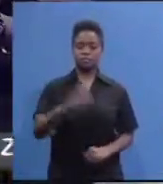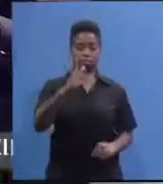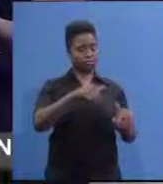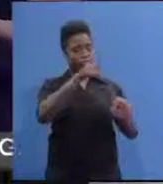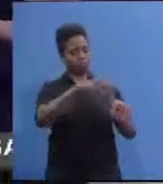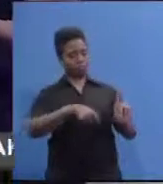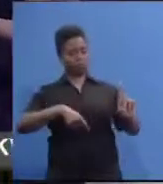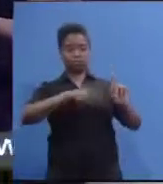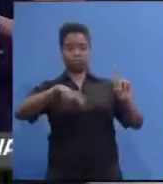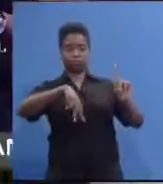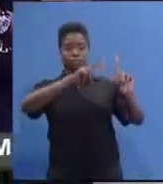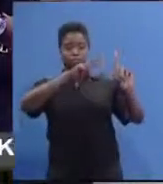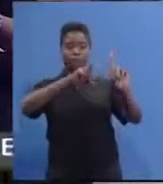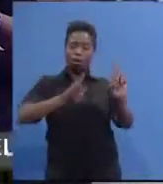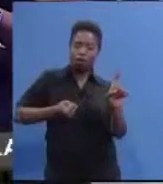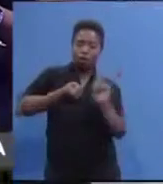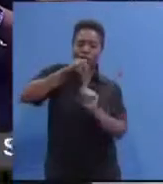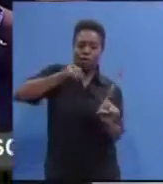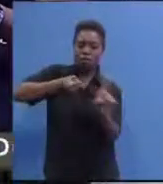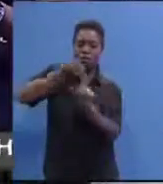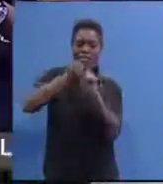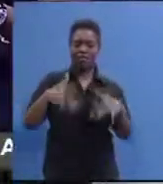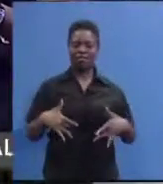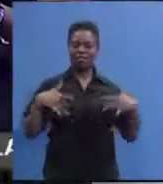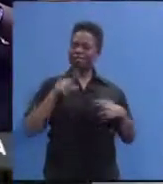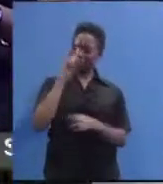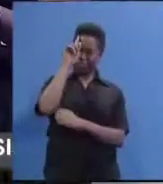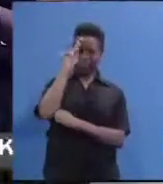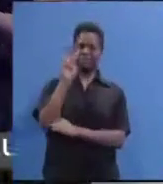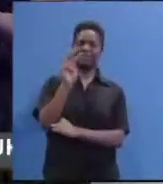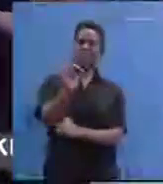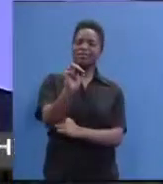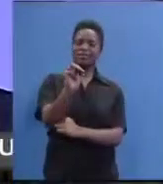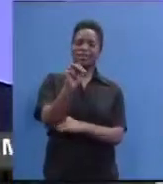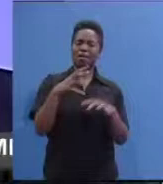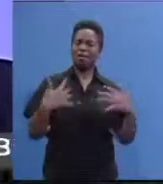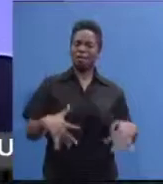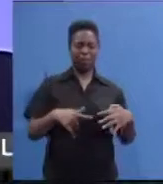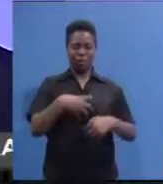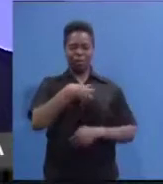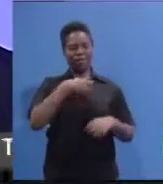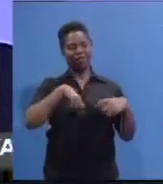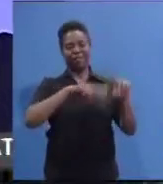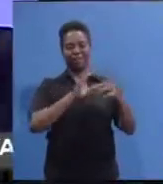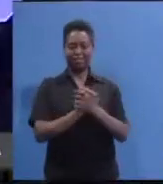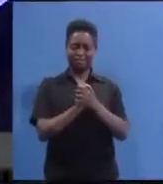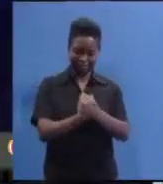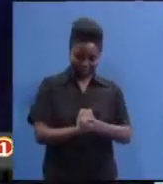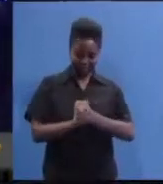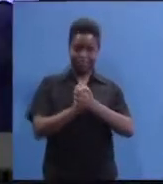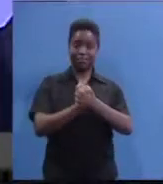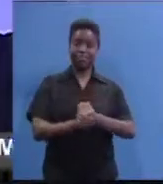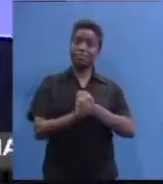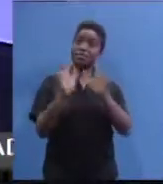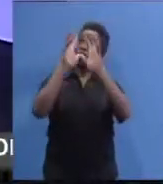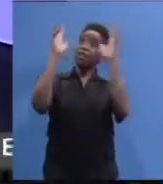Talipunga. Tela Gufa, Madiba, Molumsila, Vela Bambensele, Yem Yem. A global